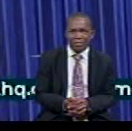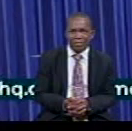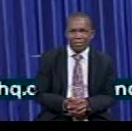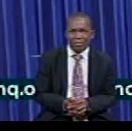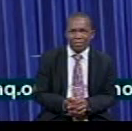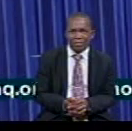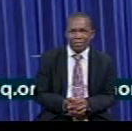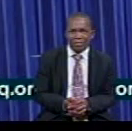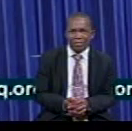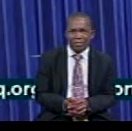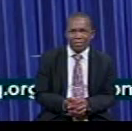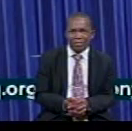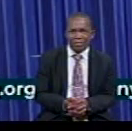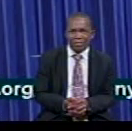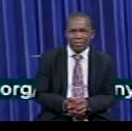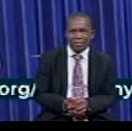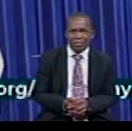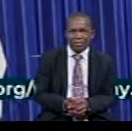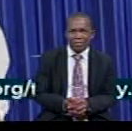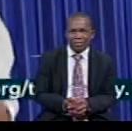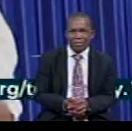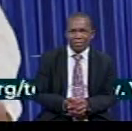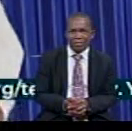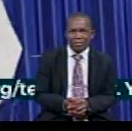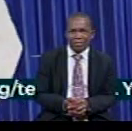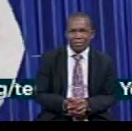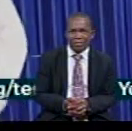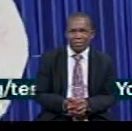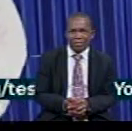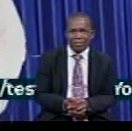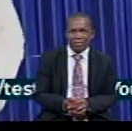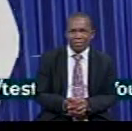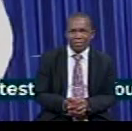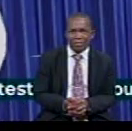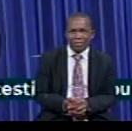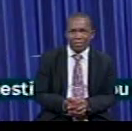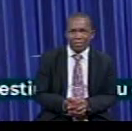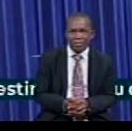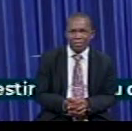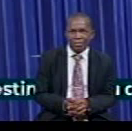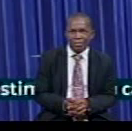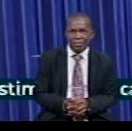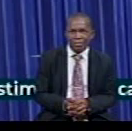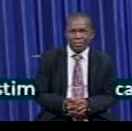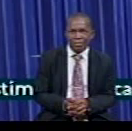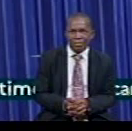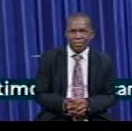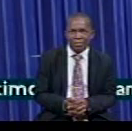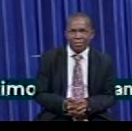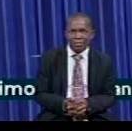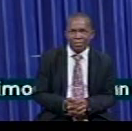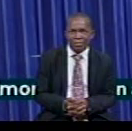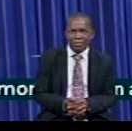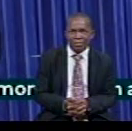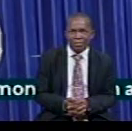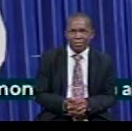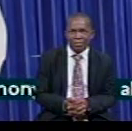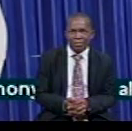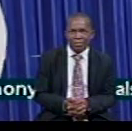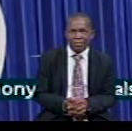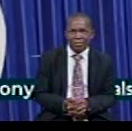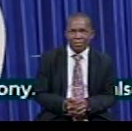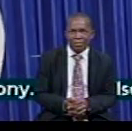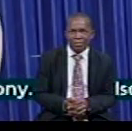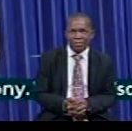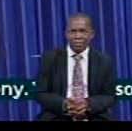dear Betty Sunday, and now, dear Mimenda, dear Betty Sunday, and so the same thing. My book, who I mean to me, crown, sorry. Madame Fubibano was so me,